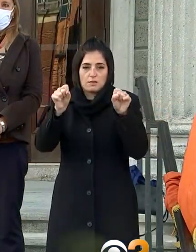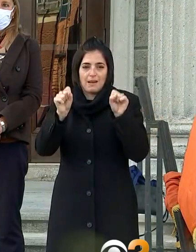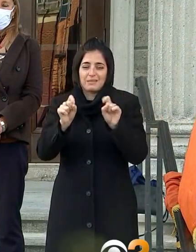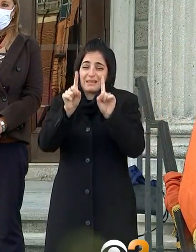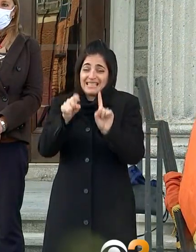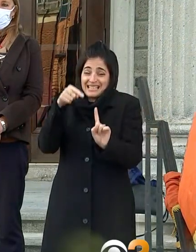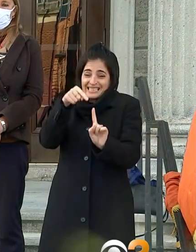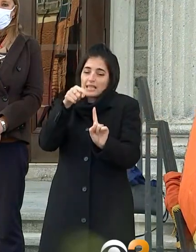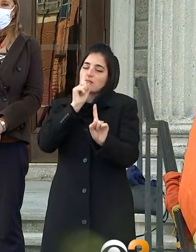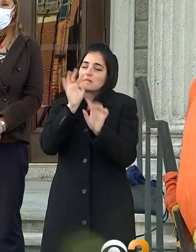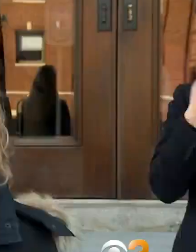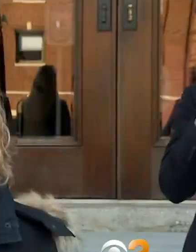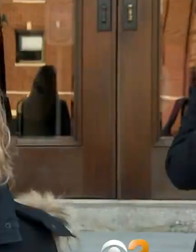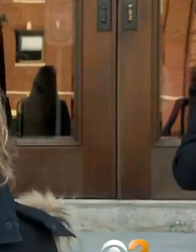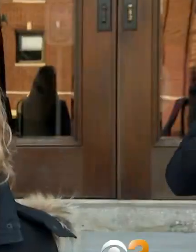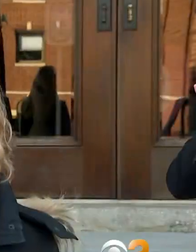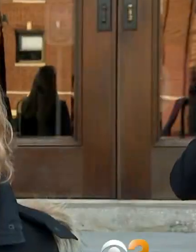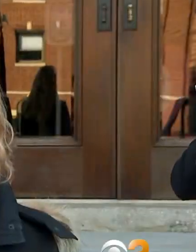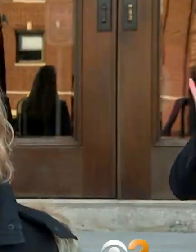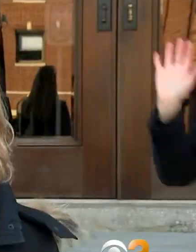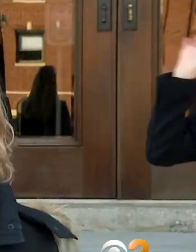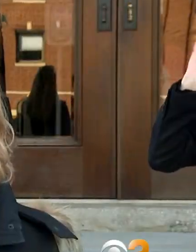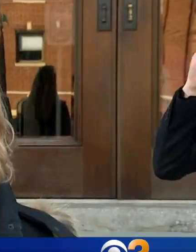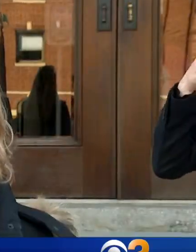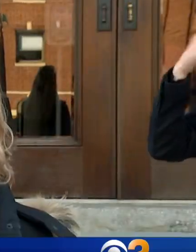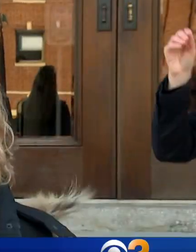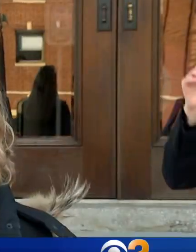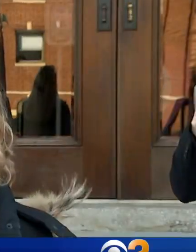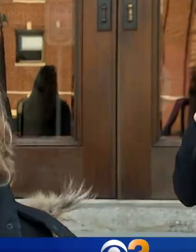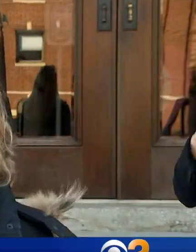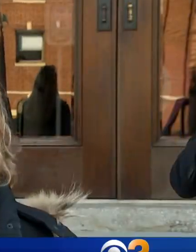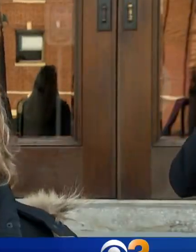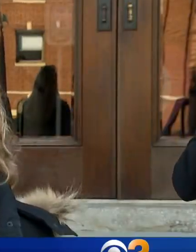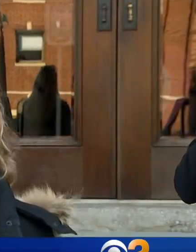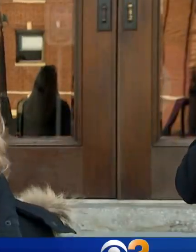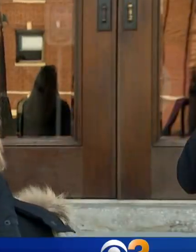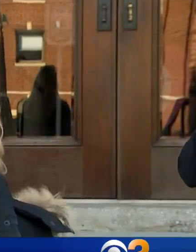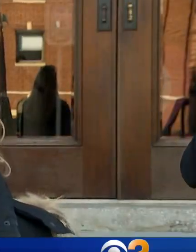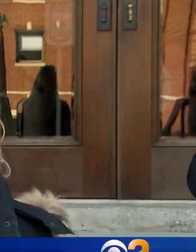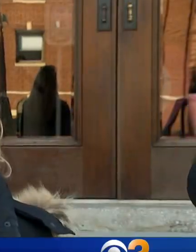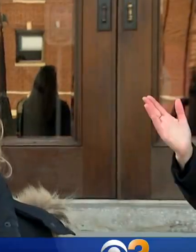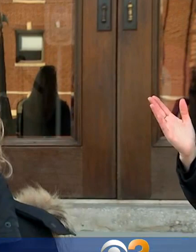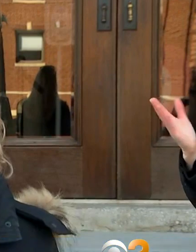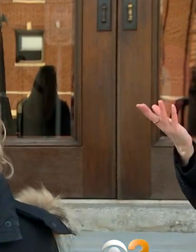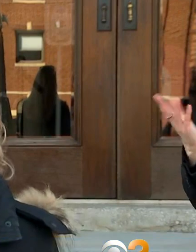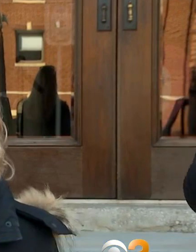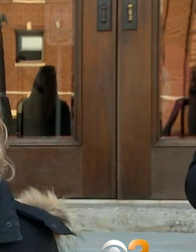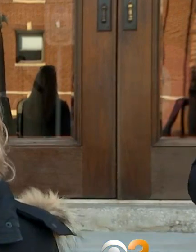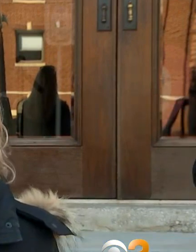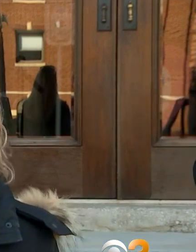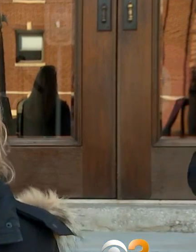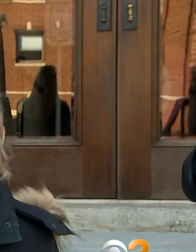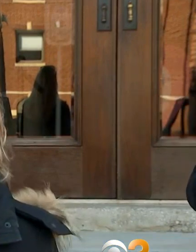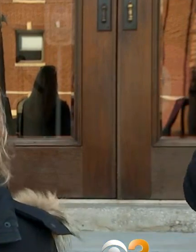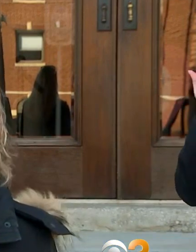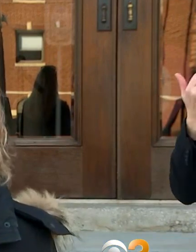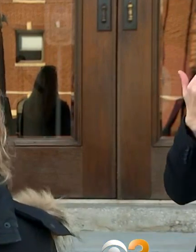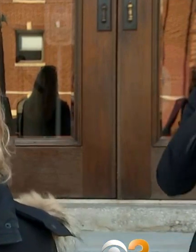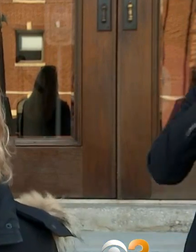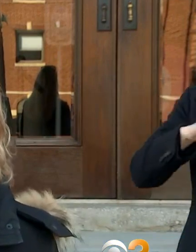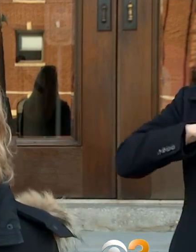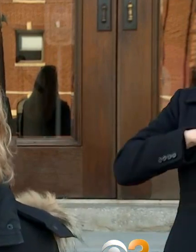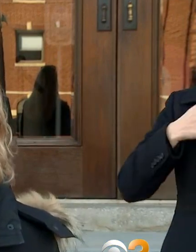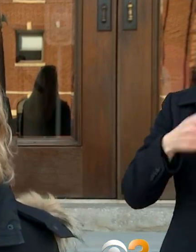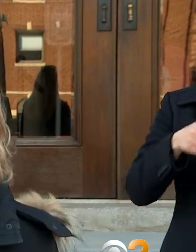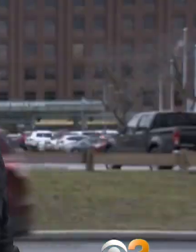Nassau University Medical Center. I have demanded their vaccine distribution plan because, as I said, right now it's not meeting my